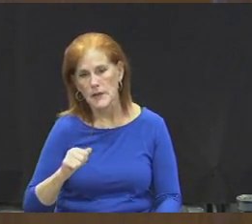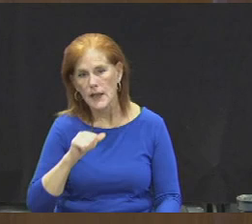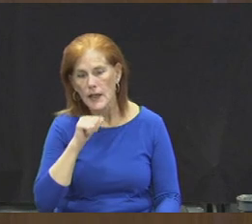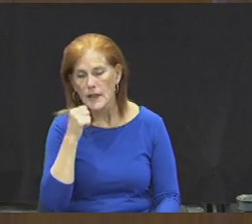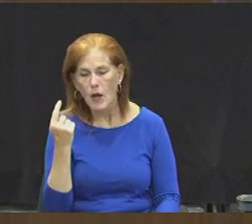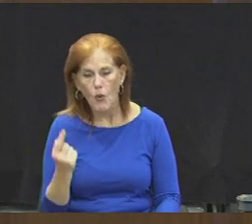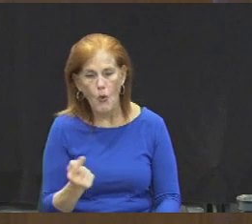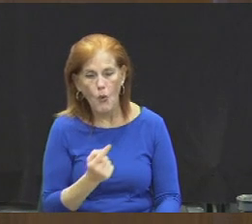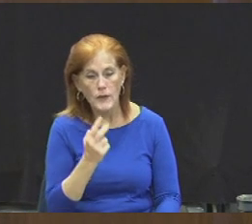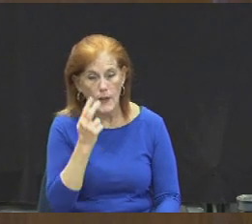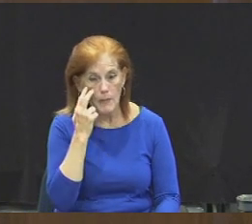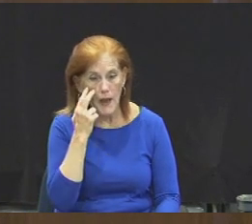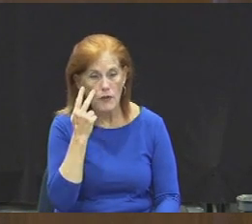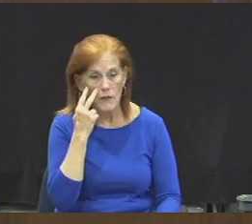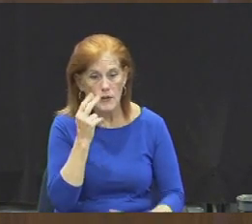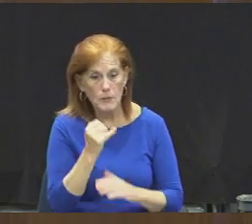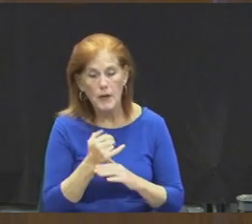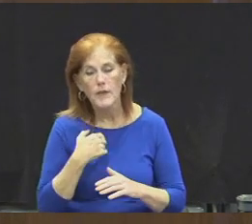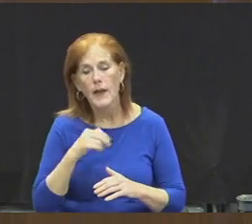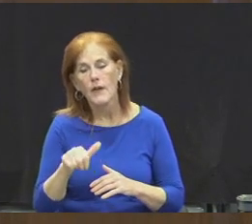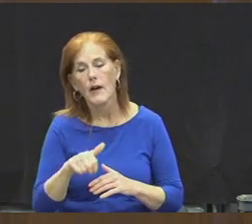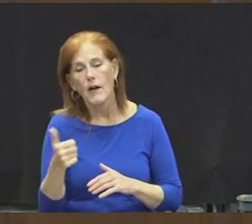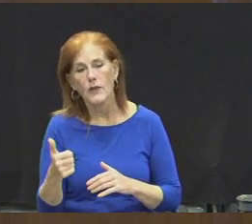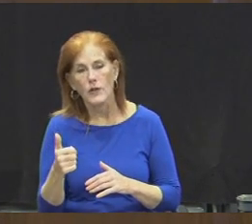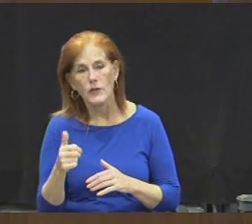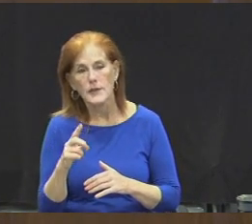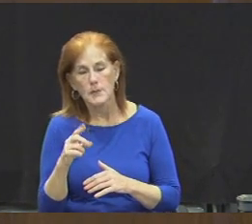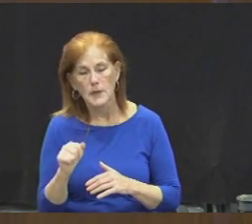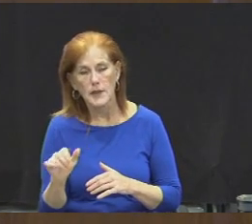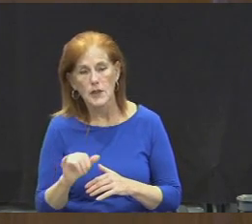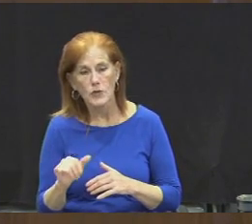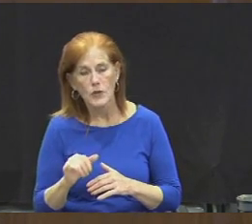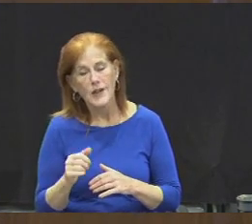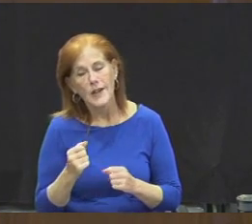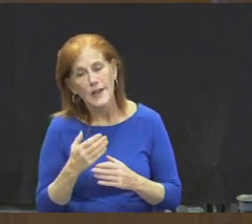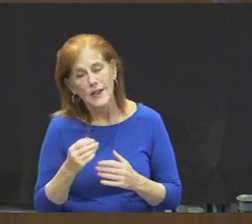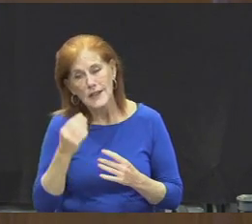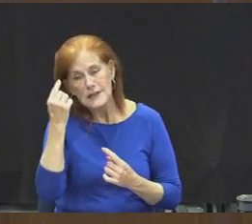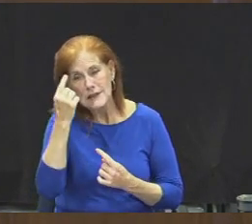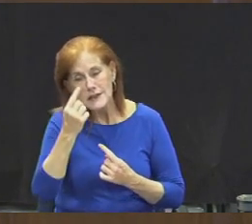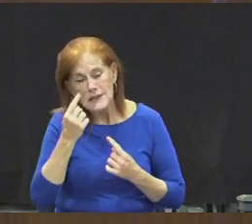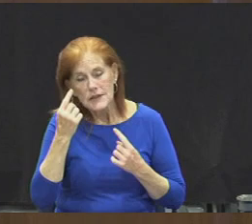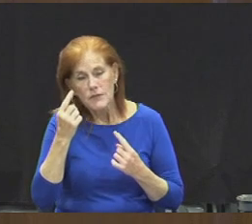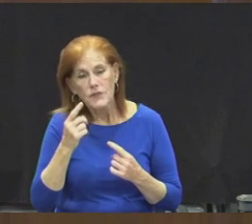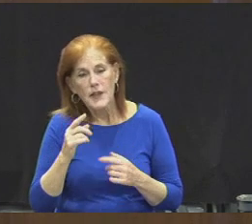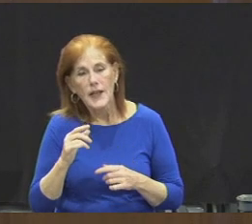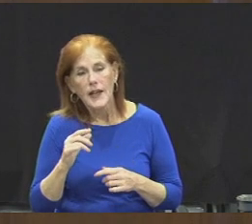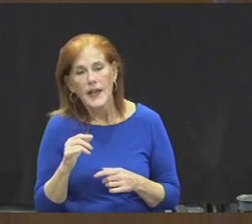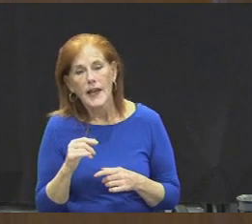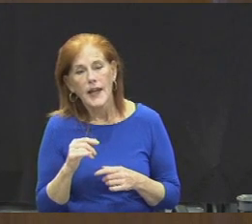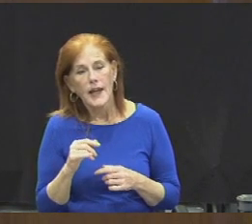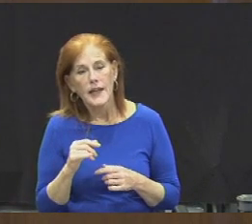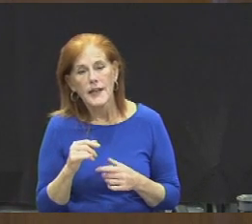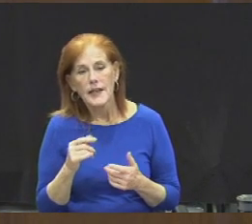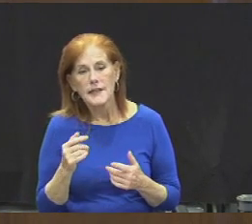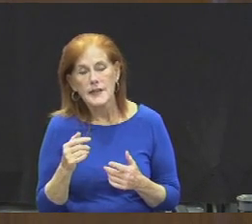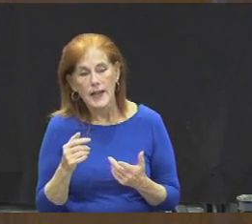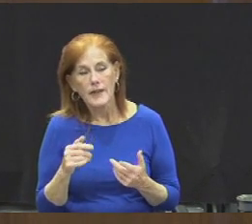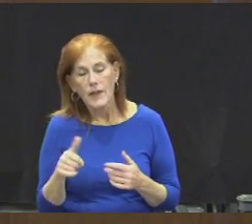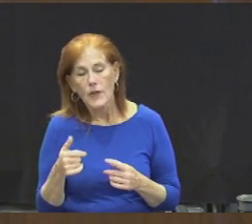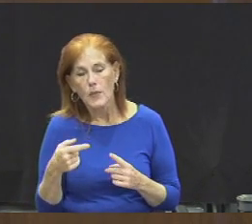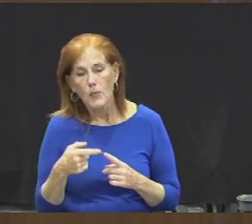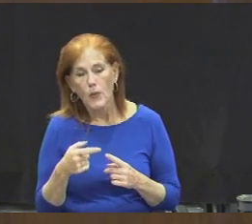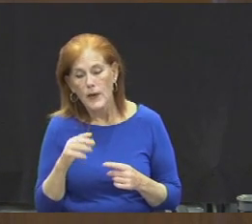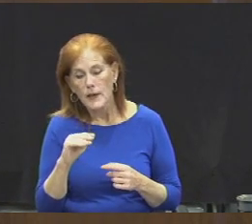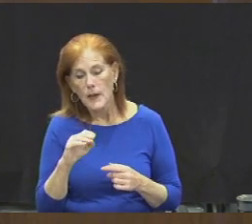to blindness. And so, there's a lot of considerations, and, that's, and it goes to the other point that Megan